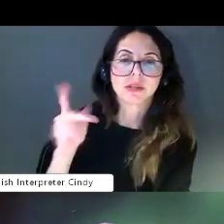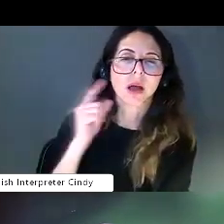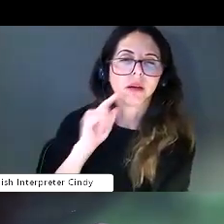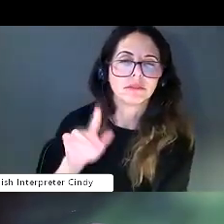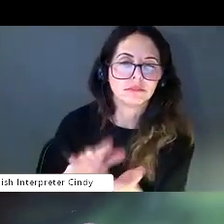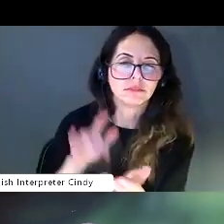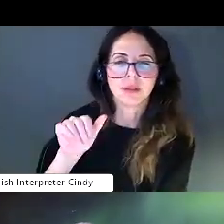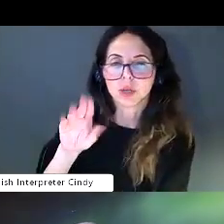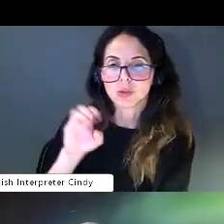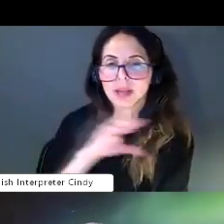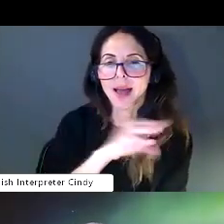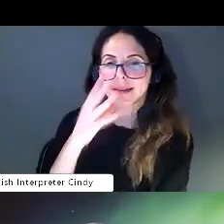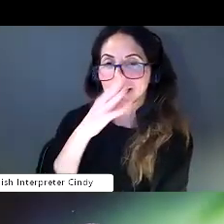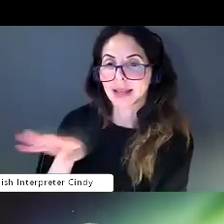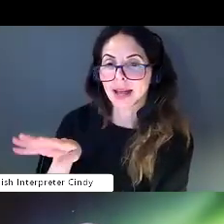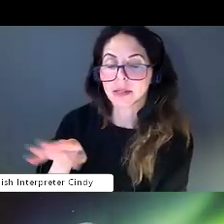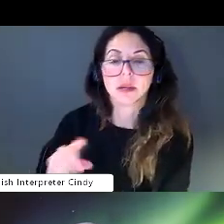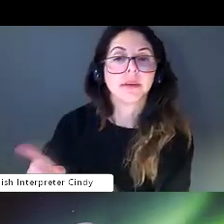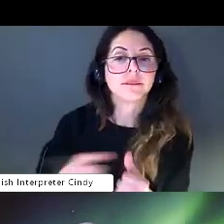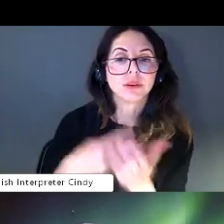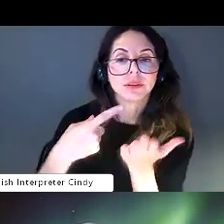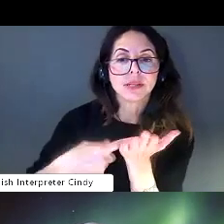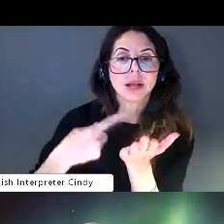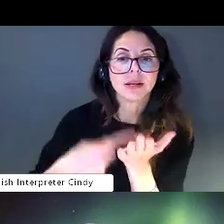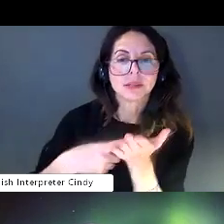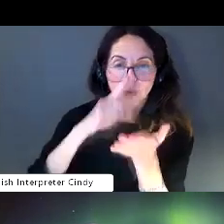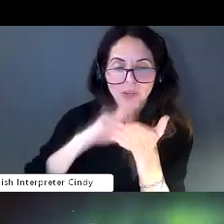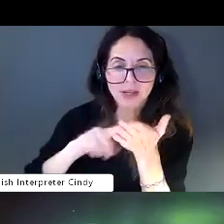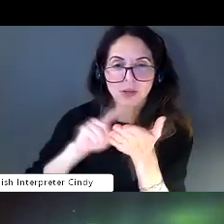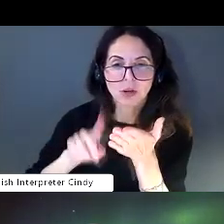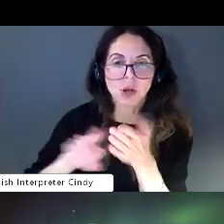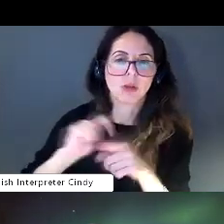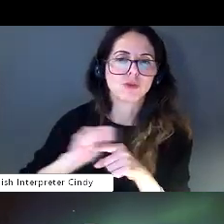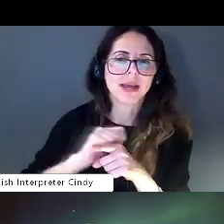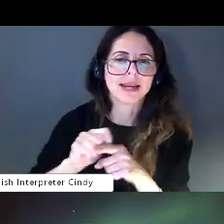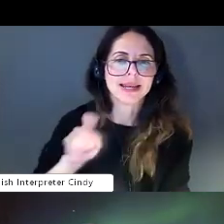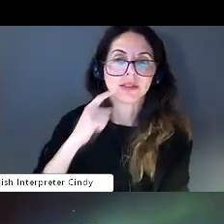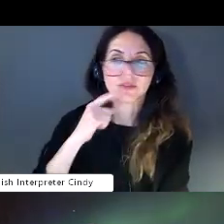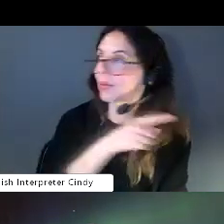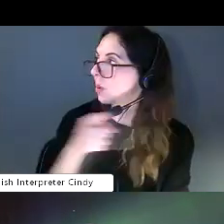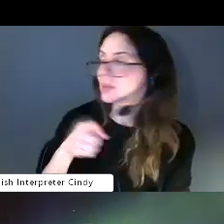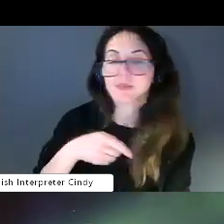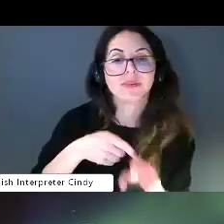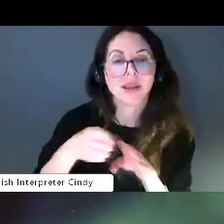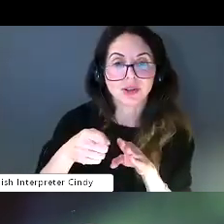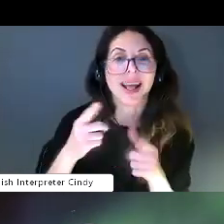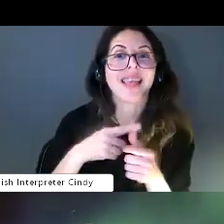neglect. And so I'm going to start by discussing our research on the training needs of these professionals, and then I'm going to transition to talking about the